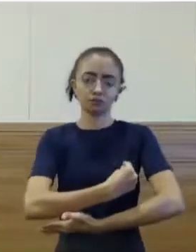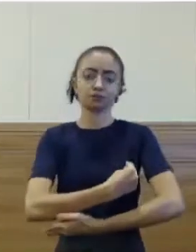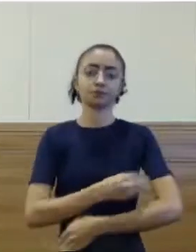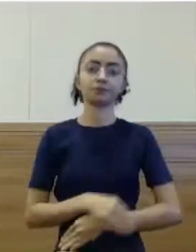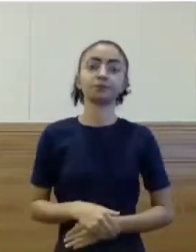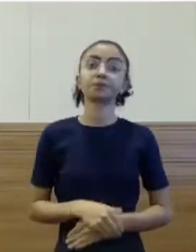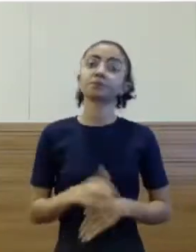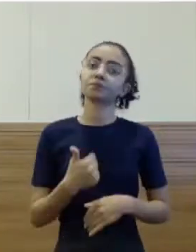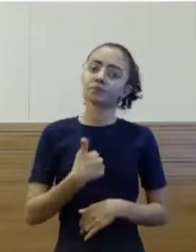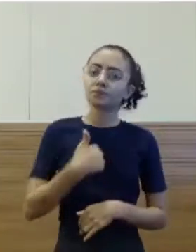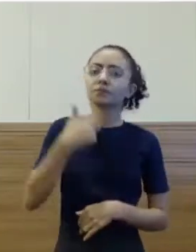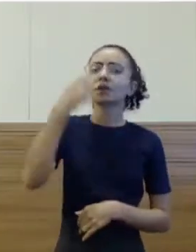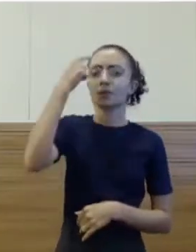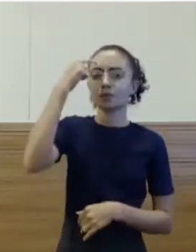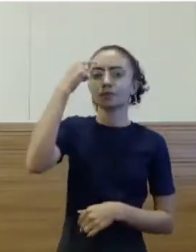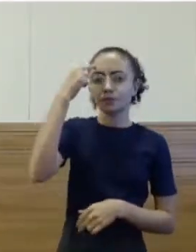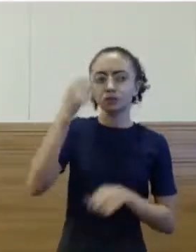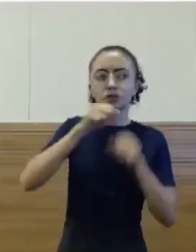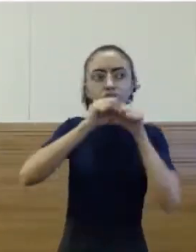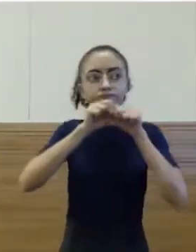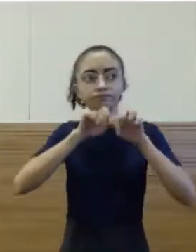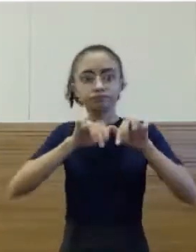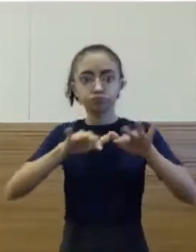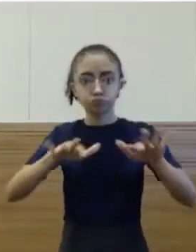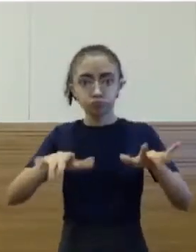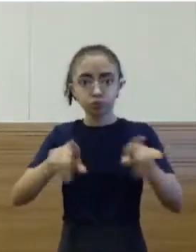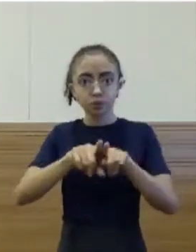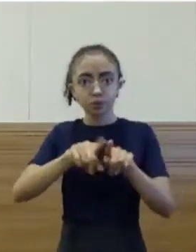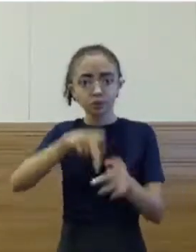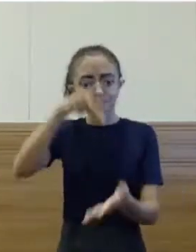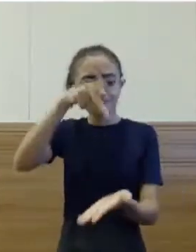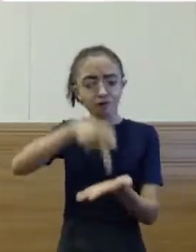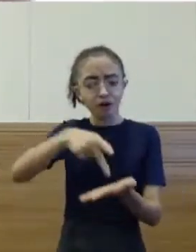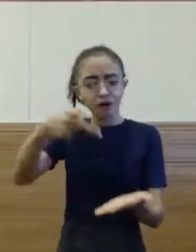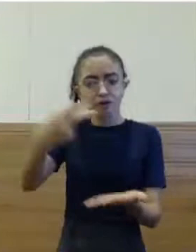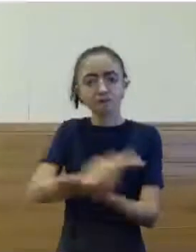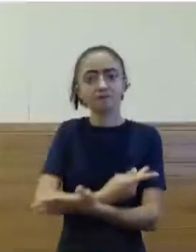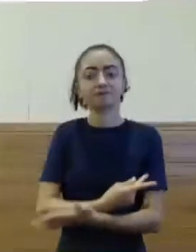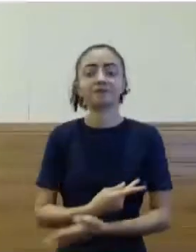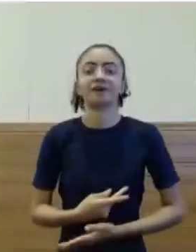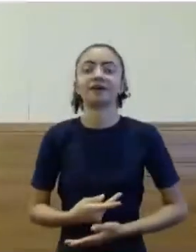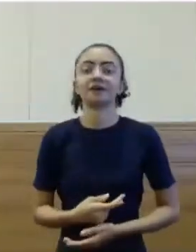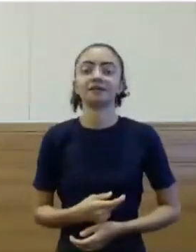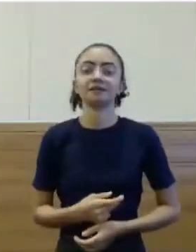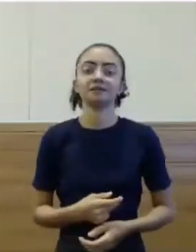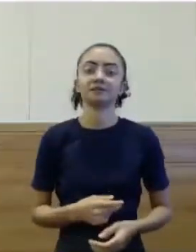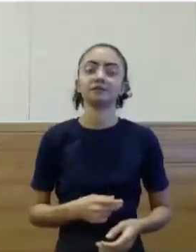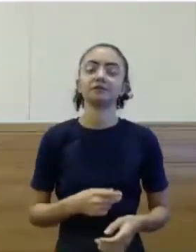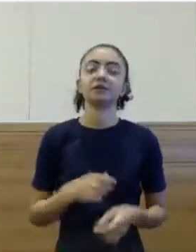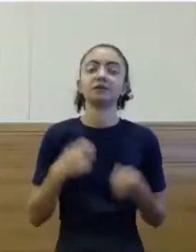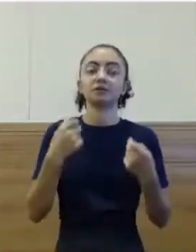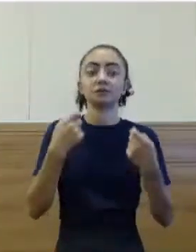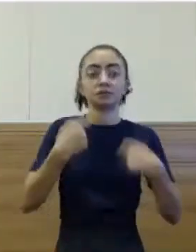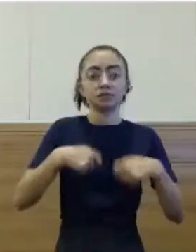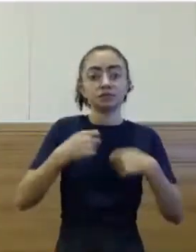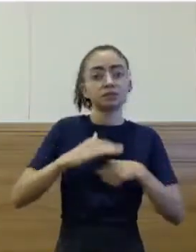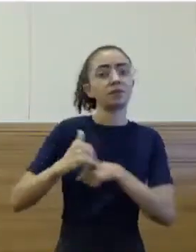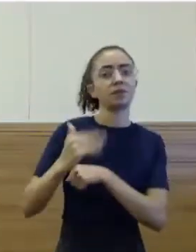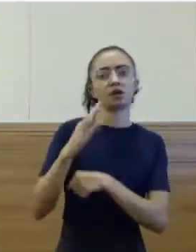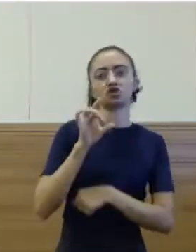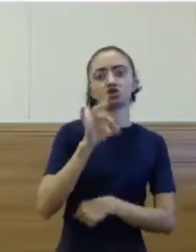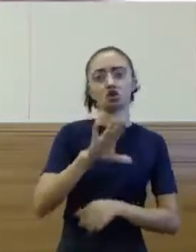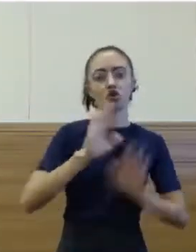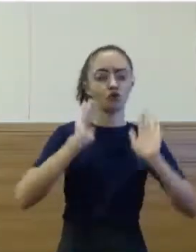how to make the guidelines effective. So the idea of advertising and implementation has to go beyond these